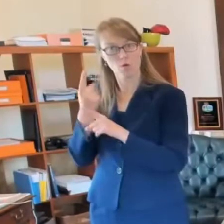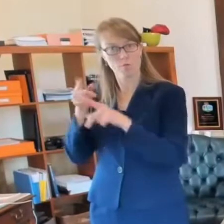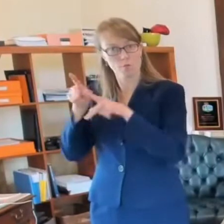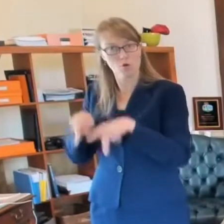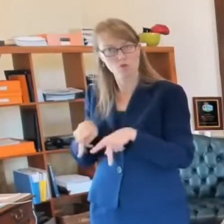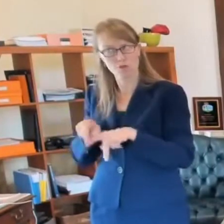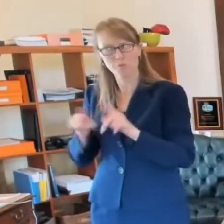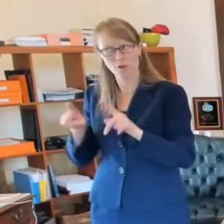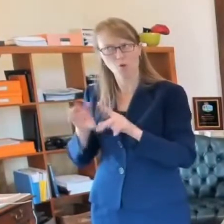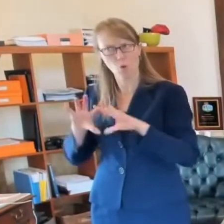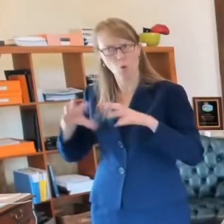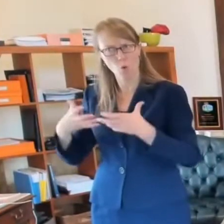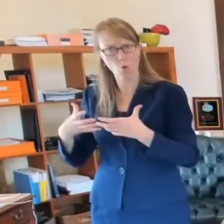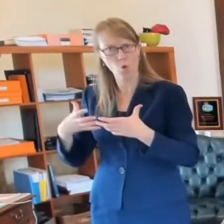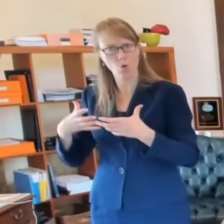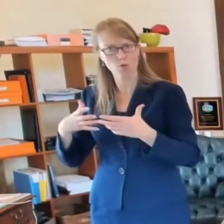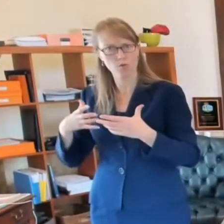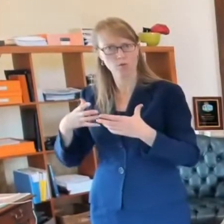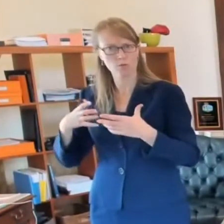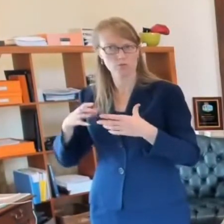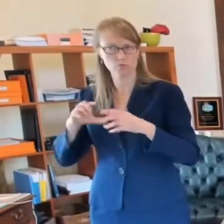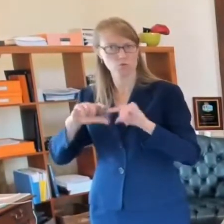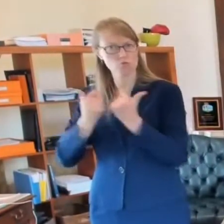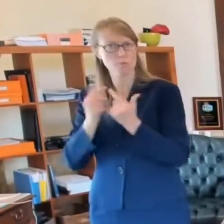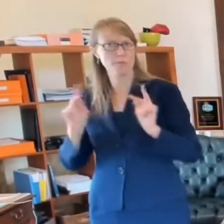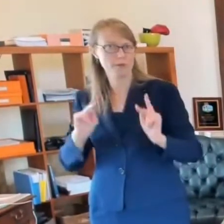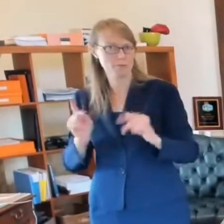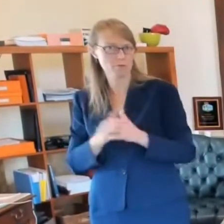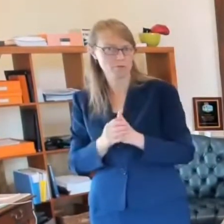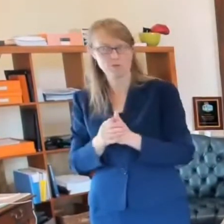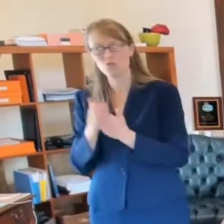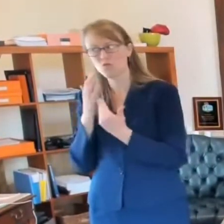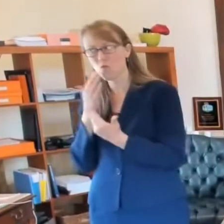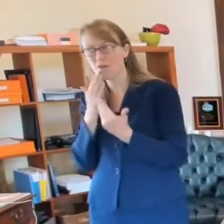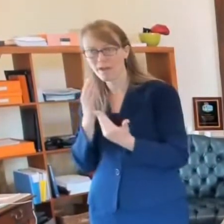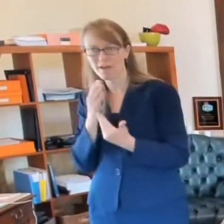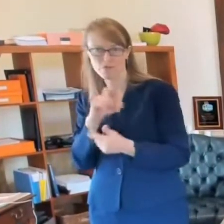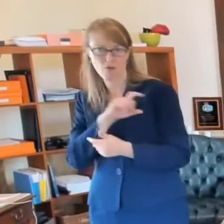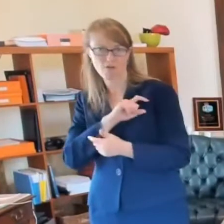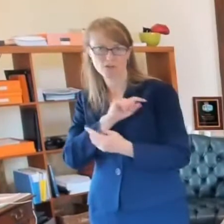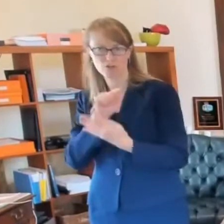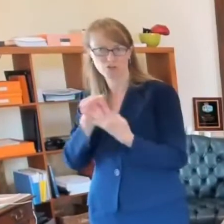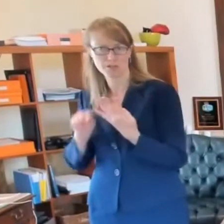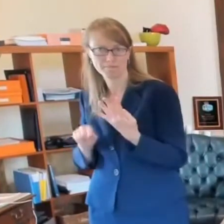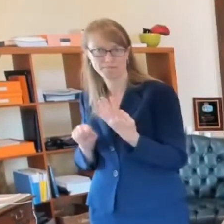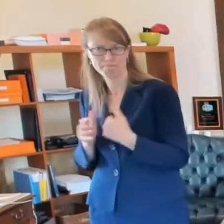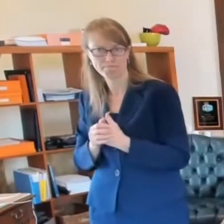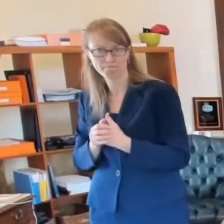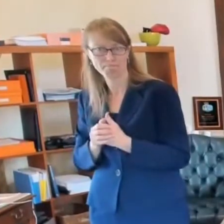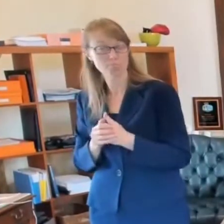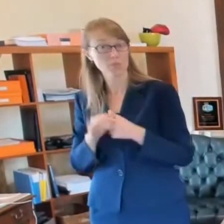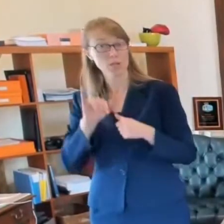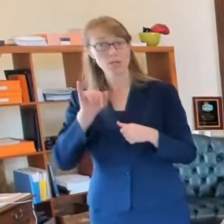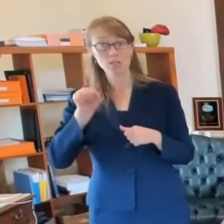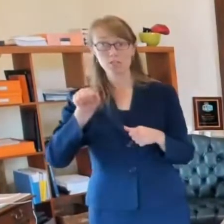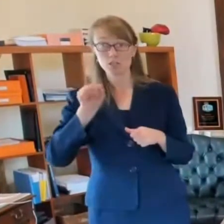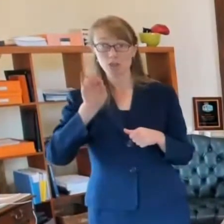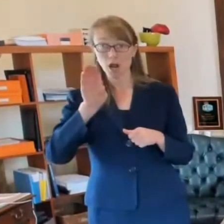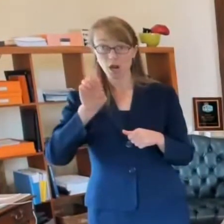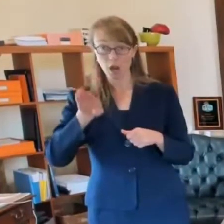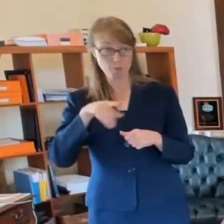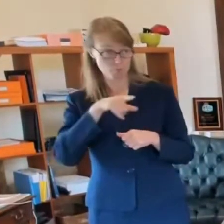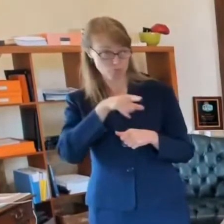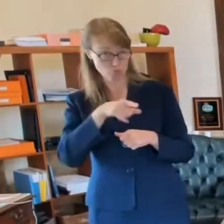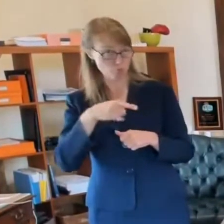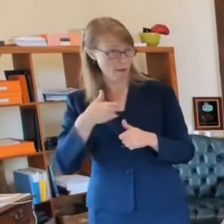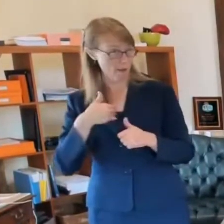So thank you to those officers. So Jacob, do we have questions? Quite a few questions, Mayor, as